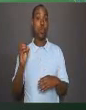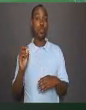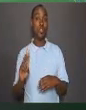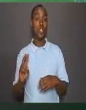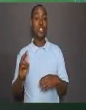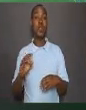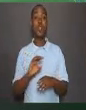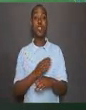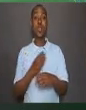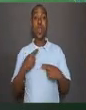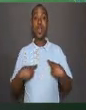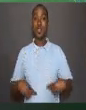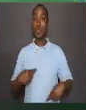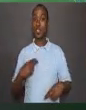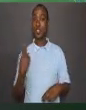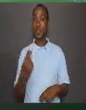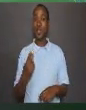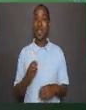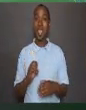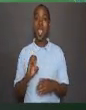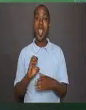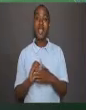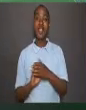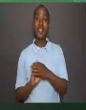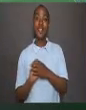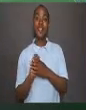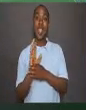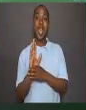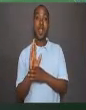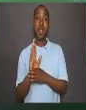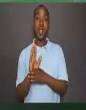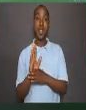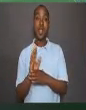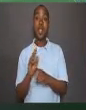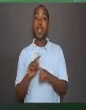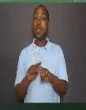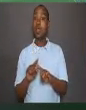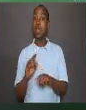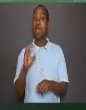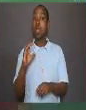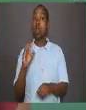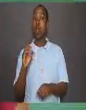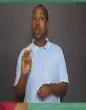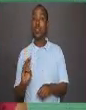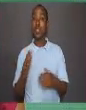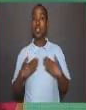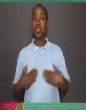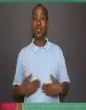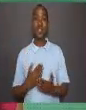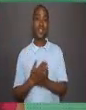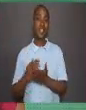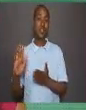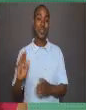respiration, while exhaling removes carbon dioxide from the body.